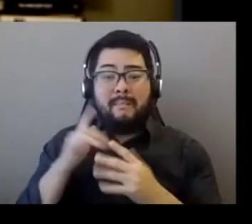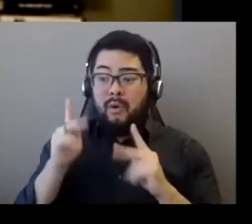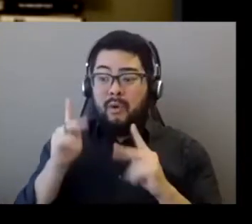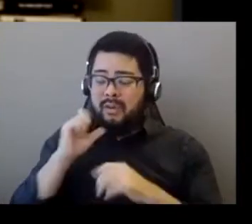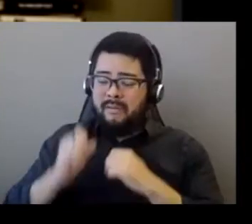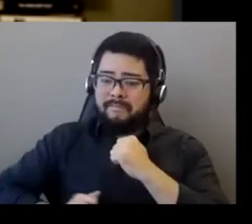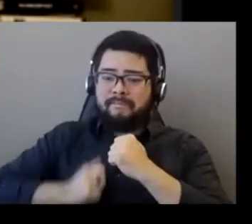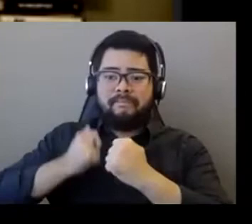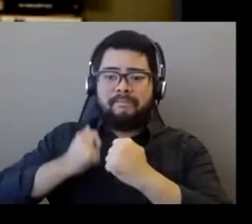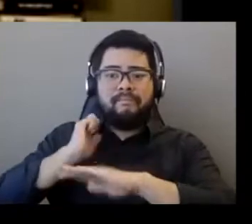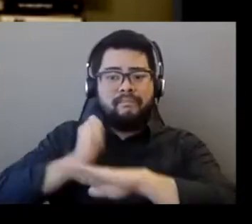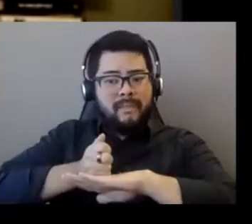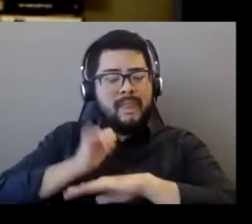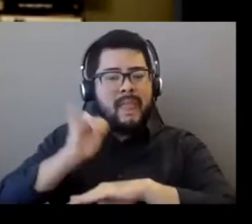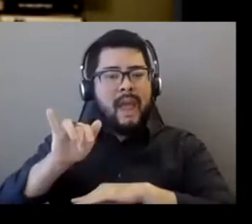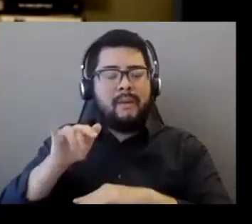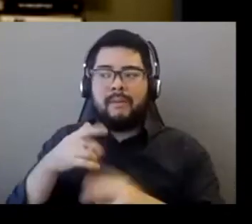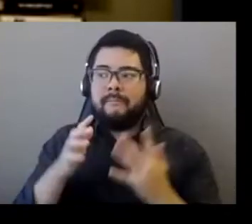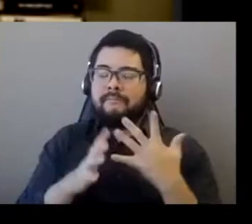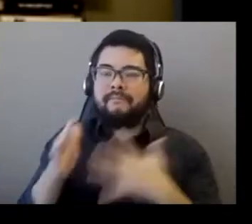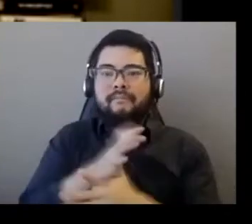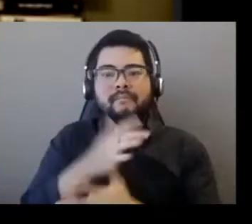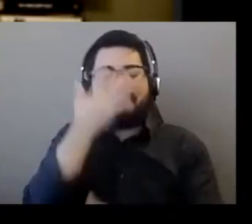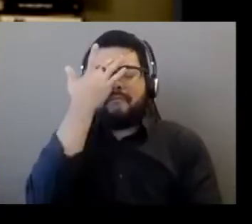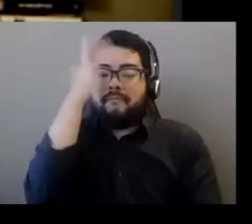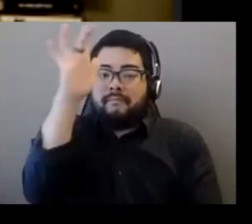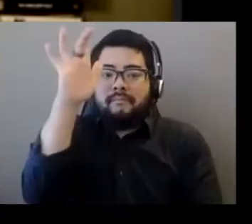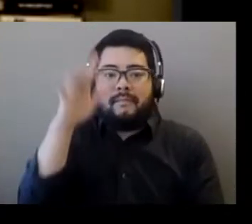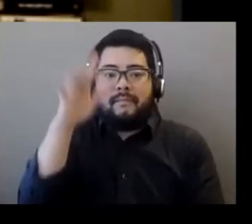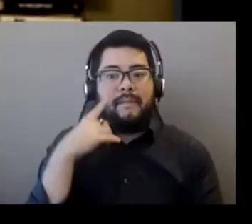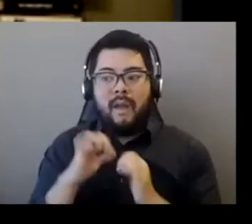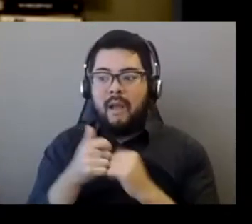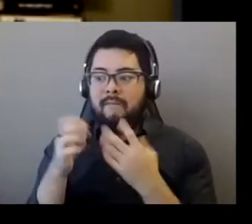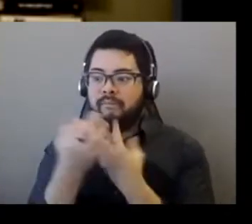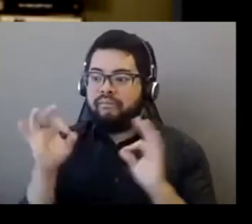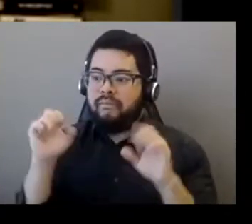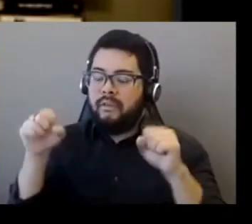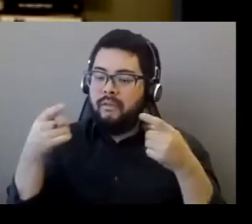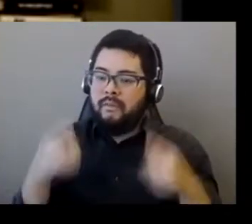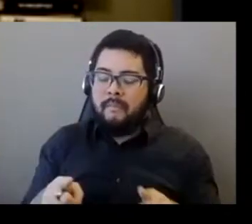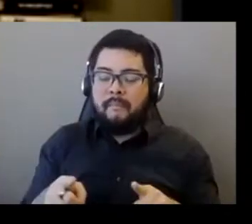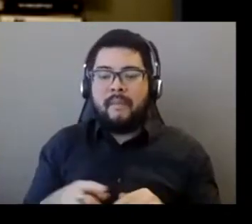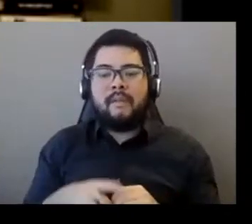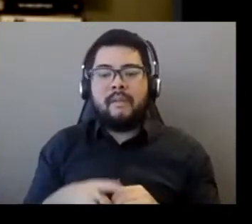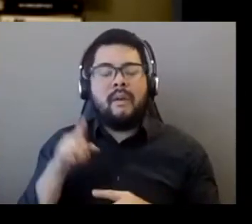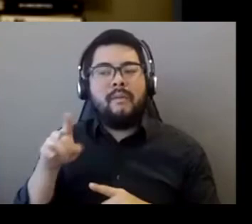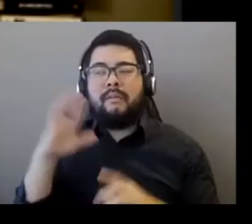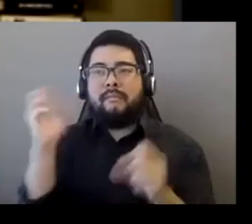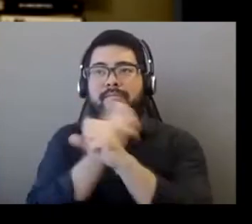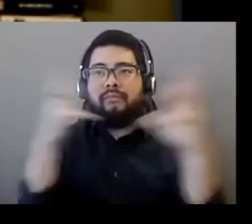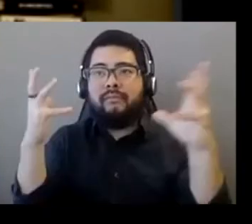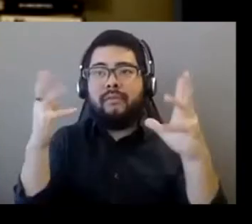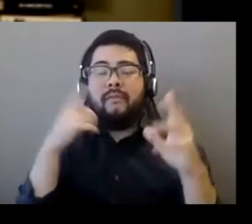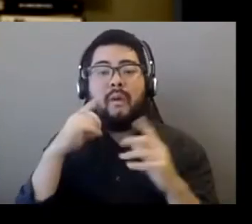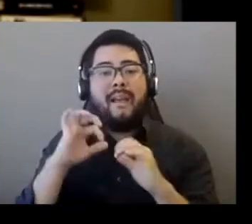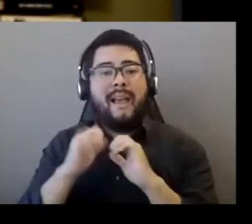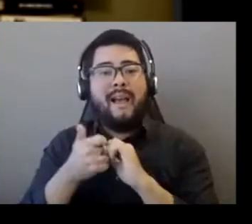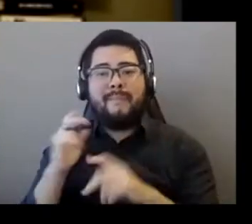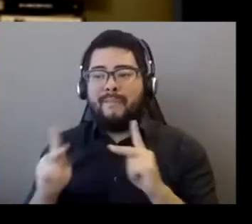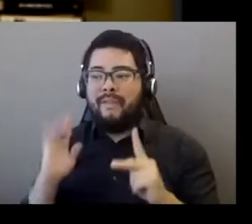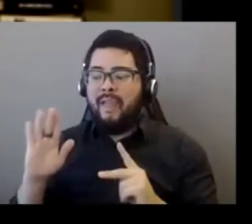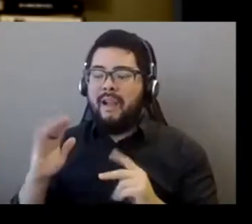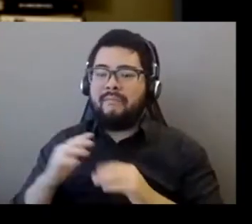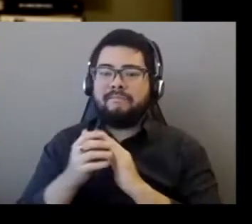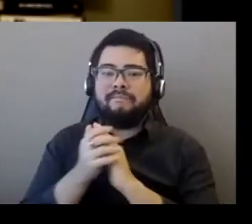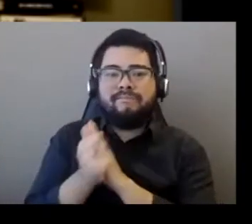glorious imagination for human freedom. Du Bois imagined human freedom, the capacity of human beings to